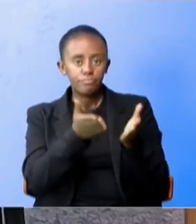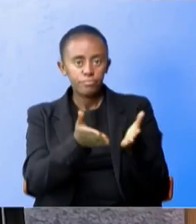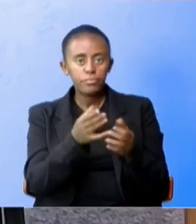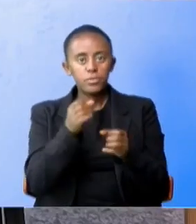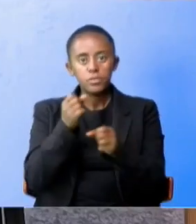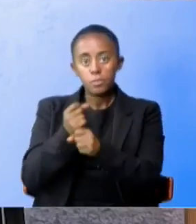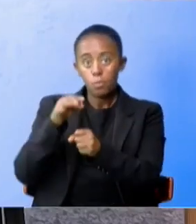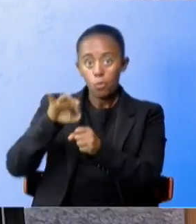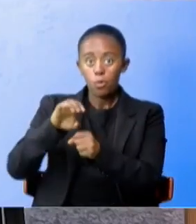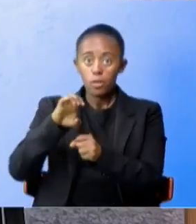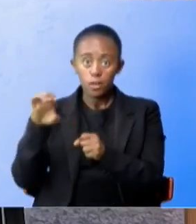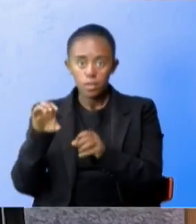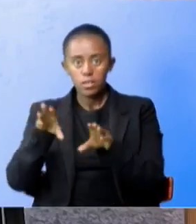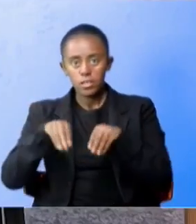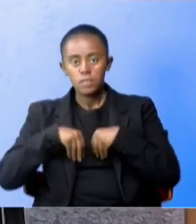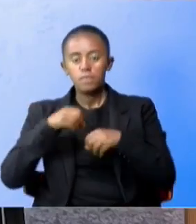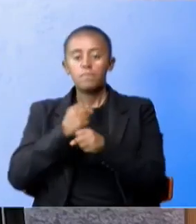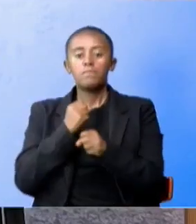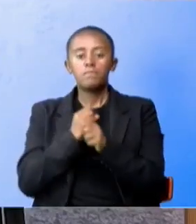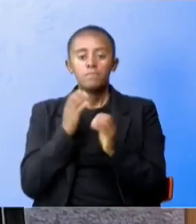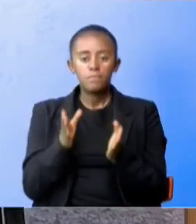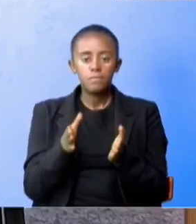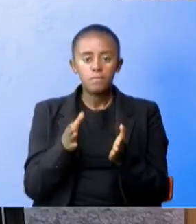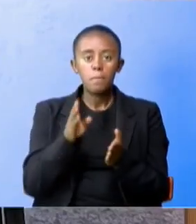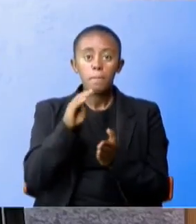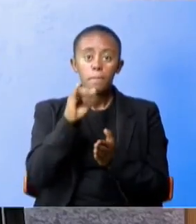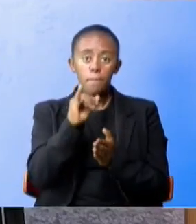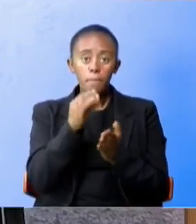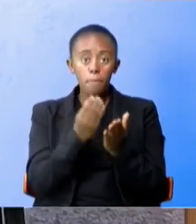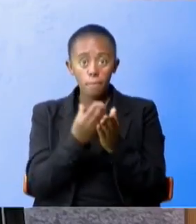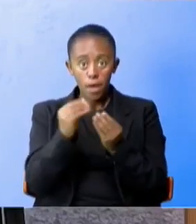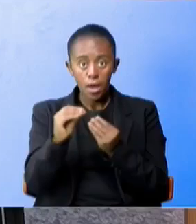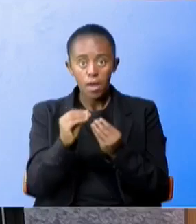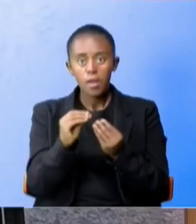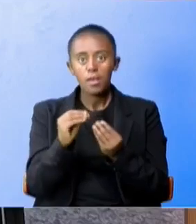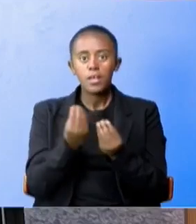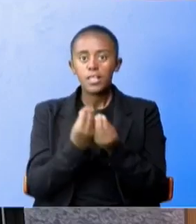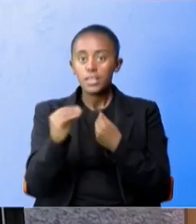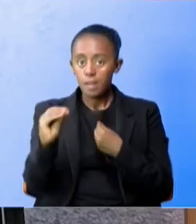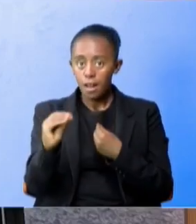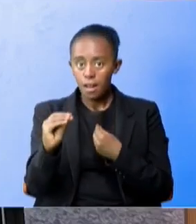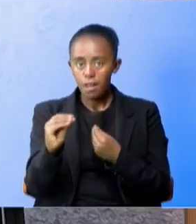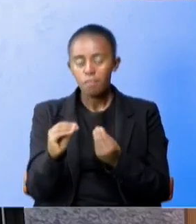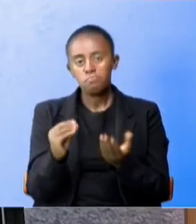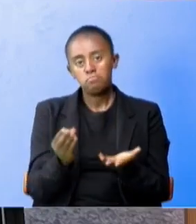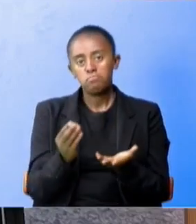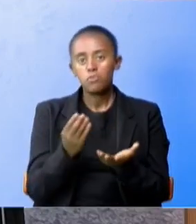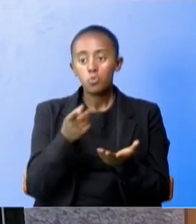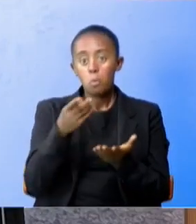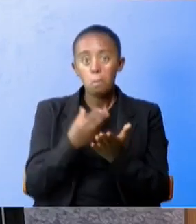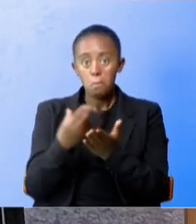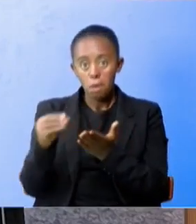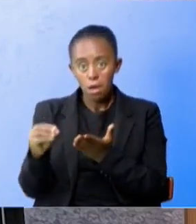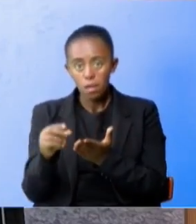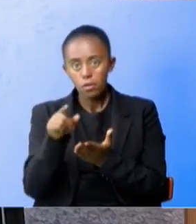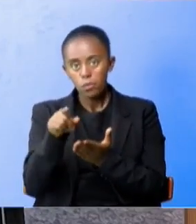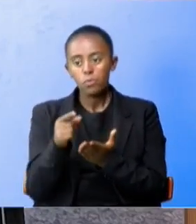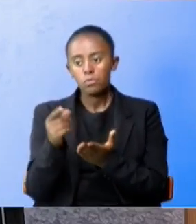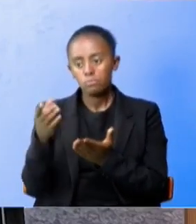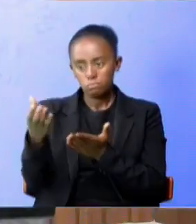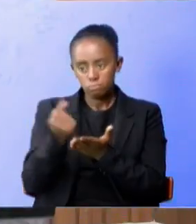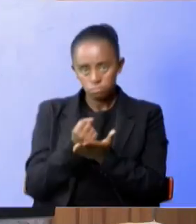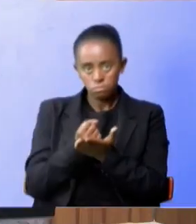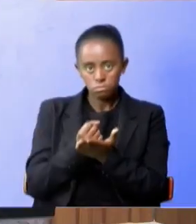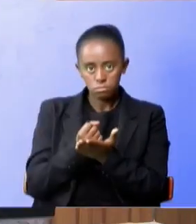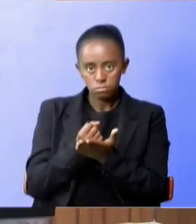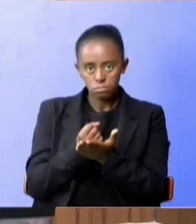is someone who receives. So buy and sell. So when you buy something, you are taking something,